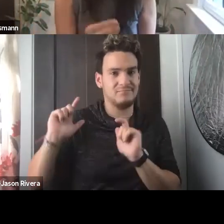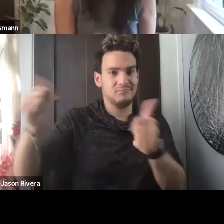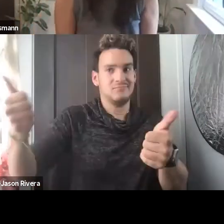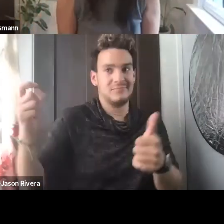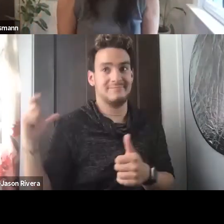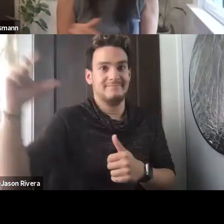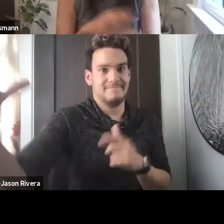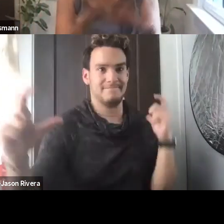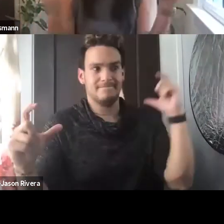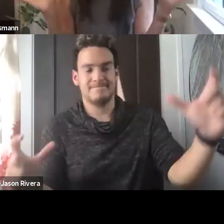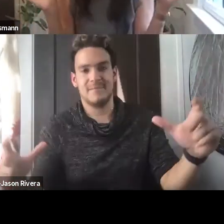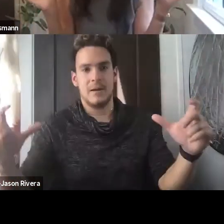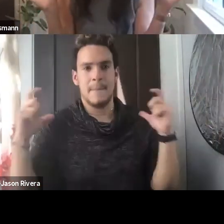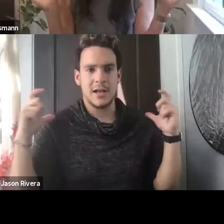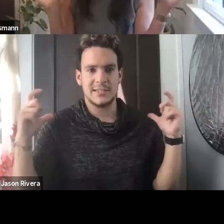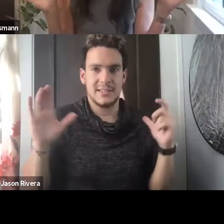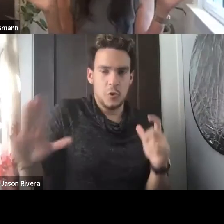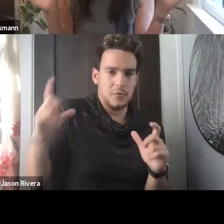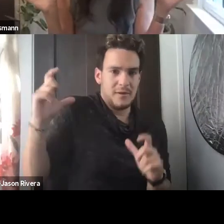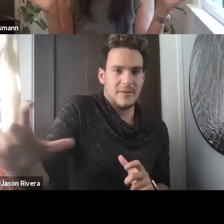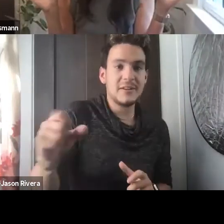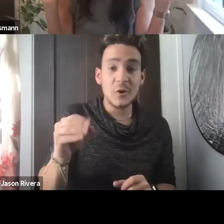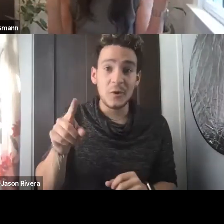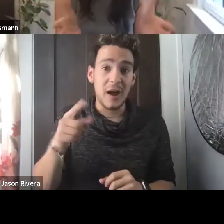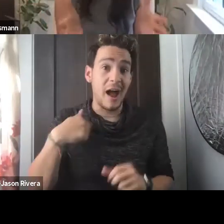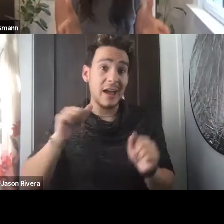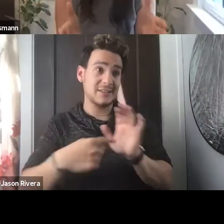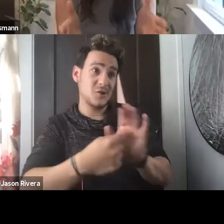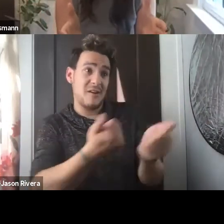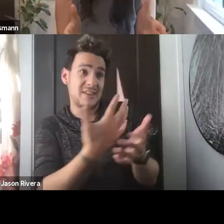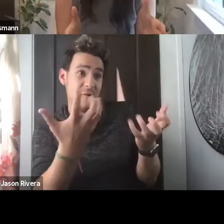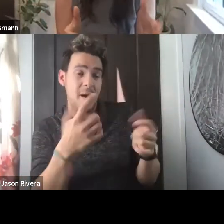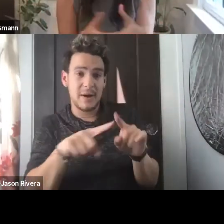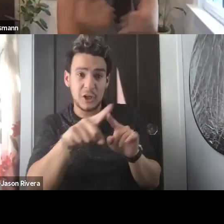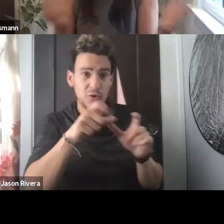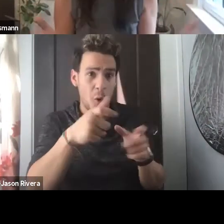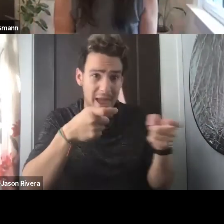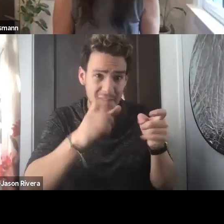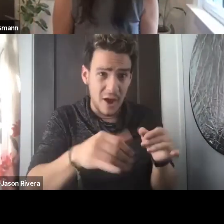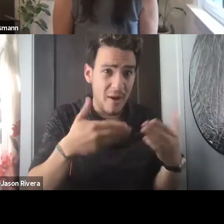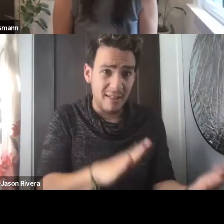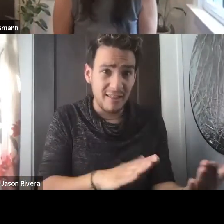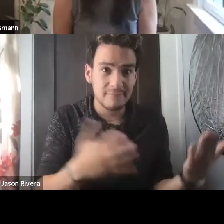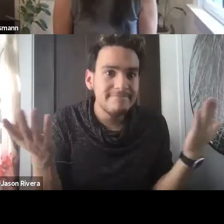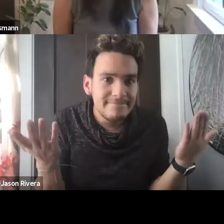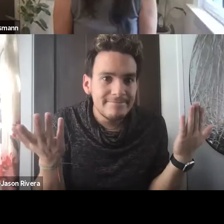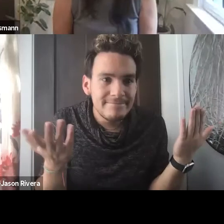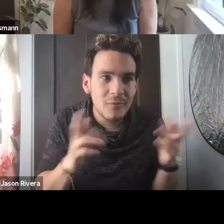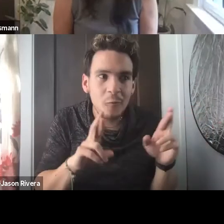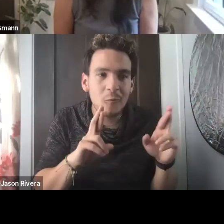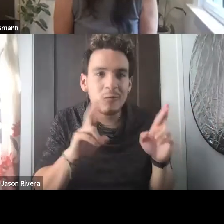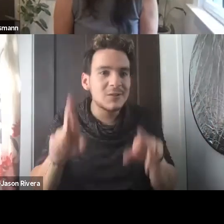individual employer. So, you can do everything that they want, and if they don't manage it at that level, they're not going to get the result.